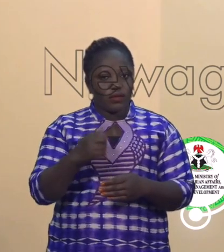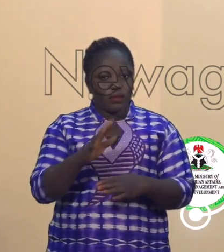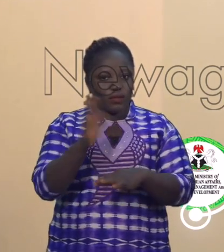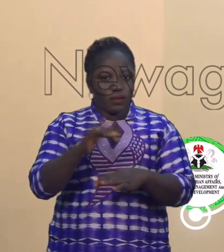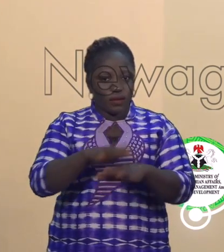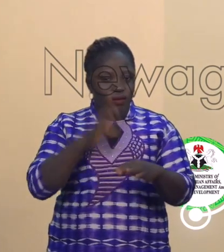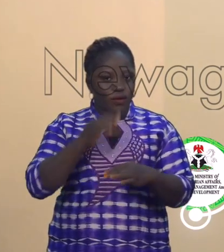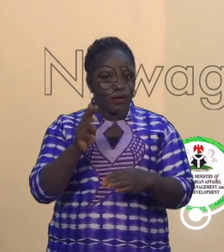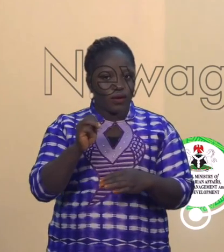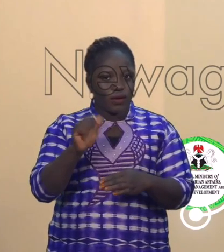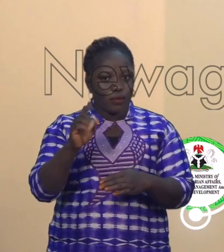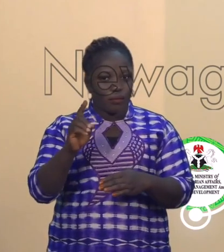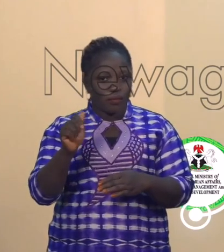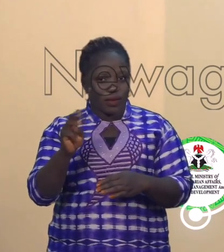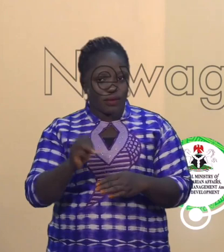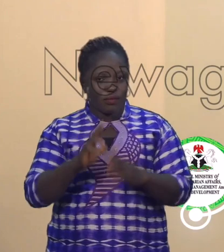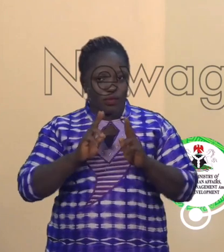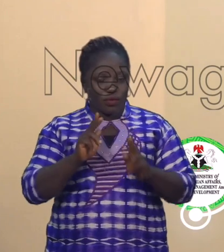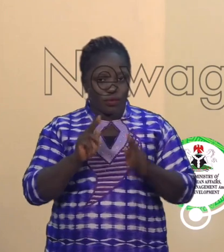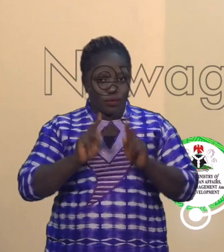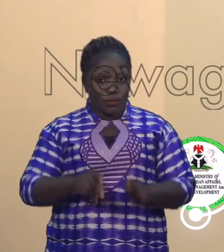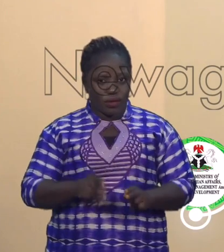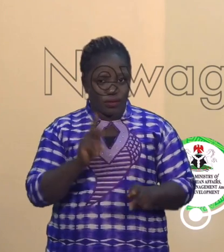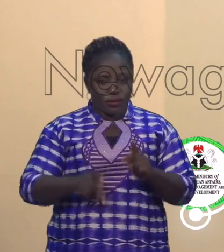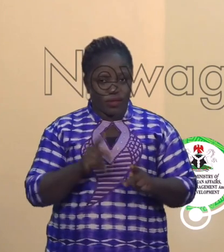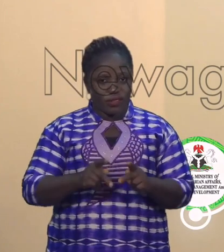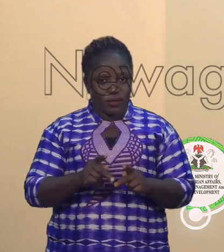Humanitarian, somebody who doesn't